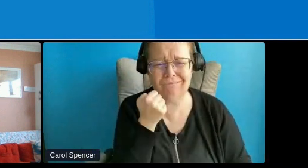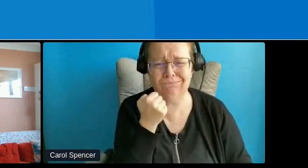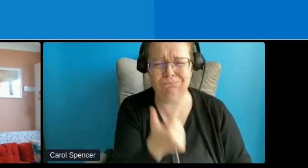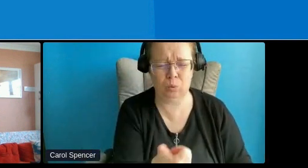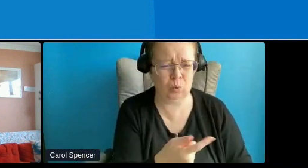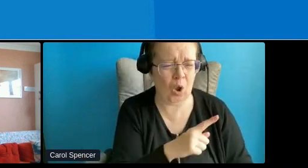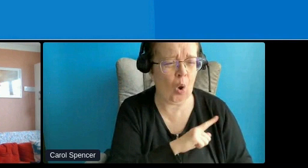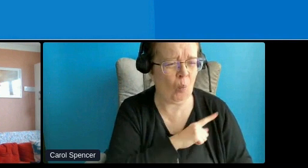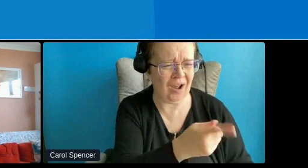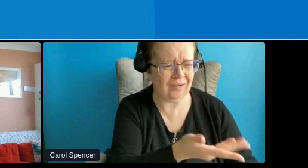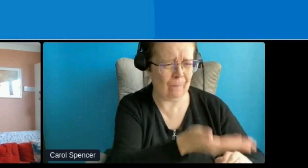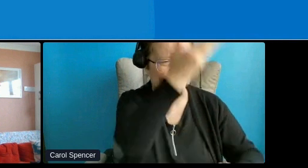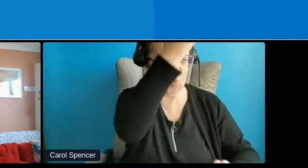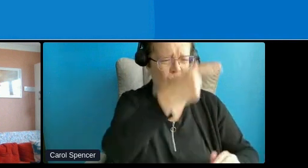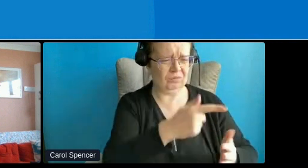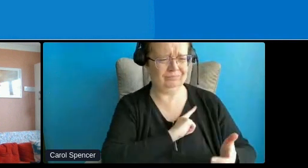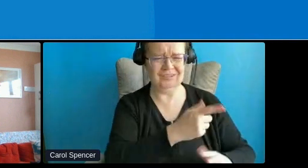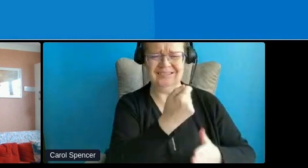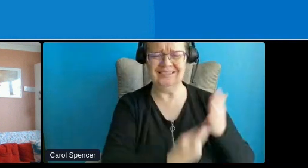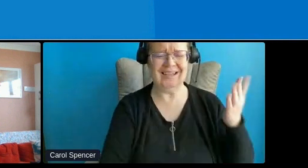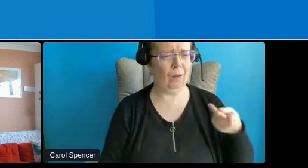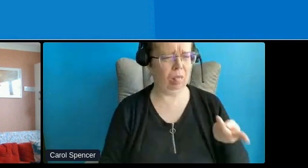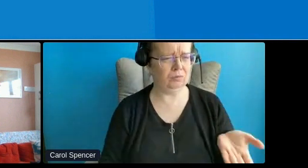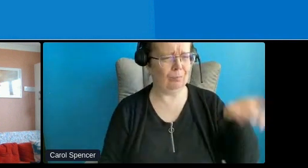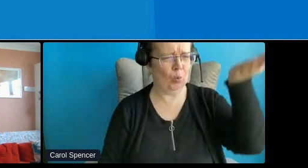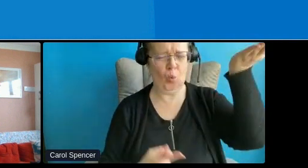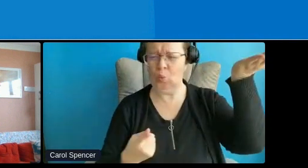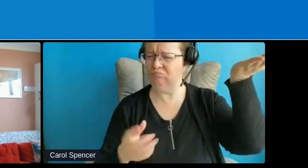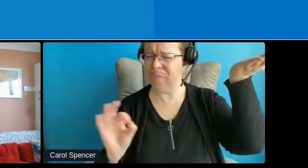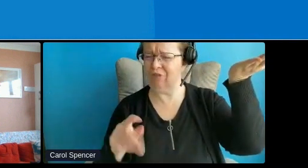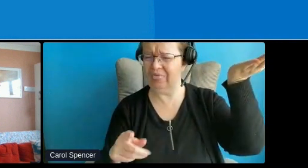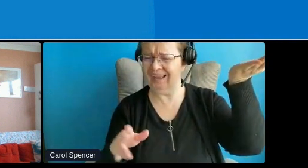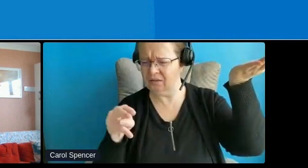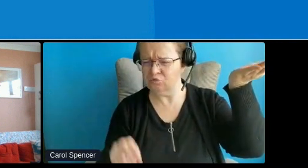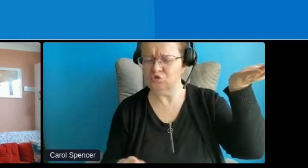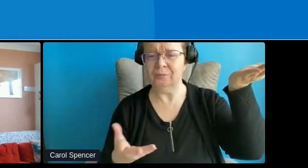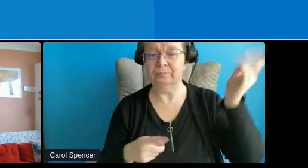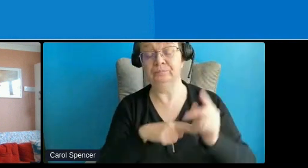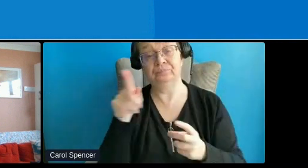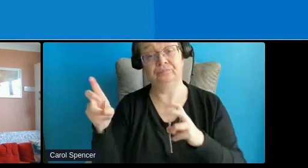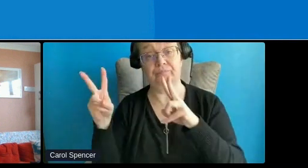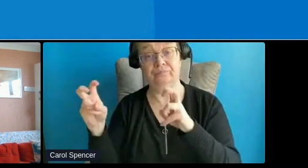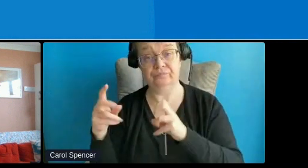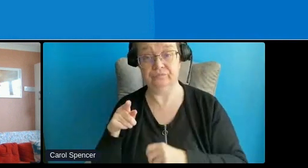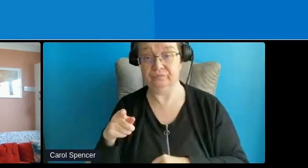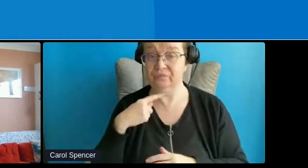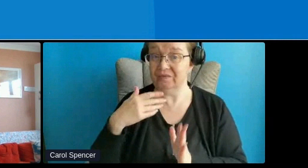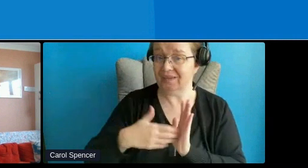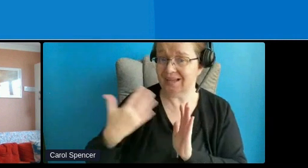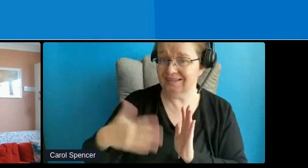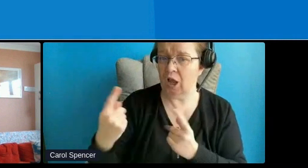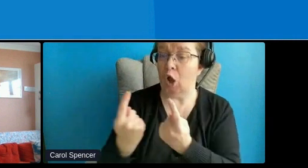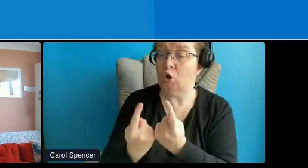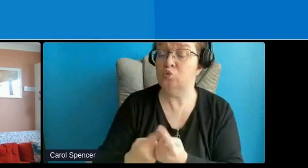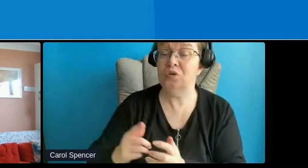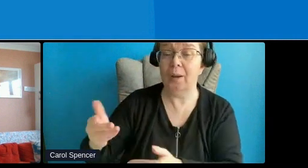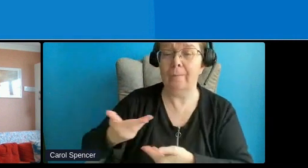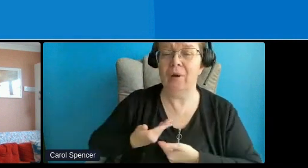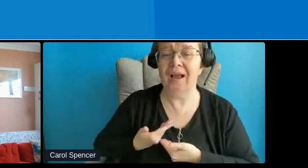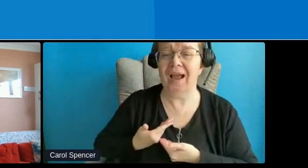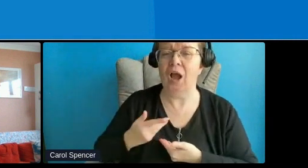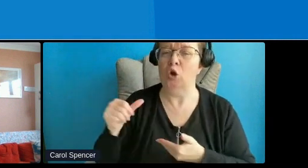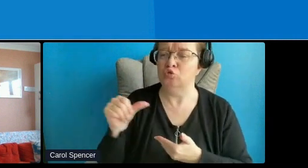prices are always more due to being disabled. And then another one, it seems the expensive utility providers might be